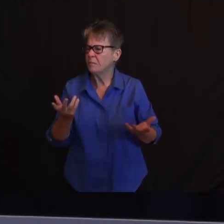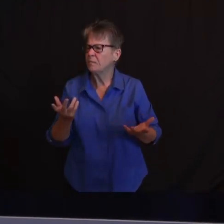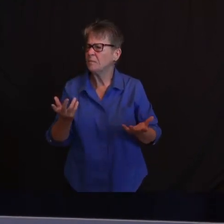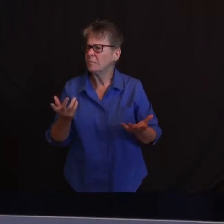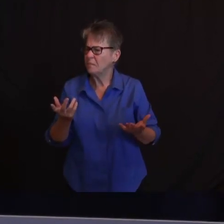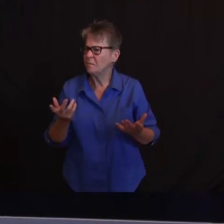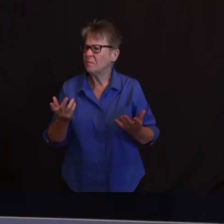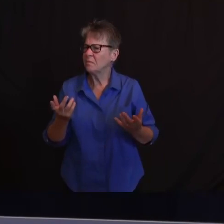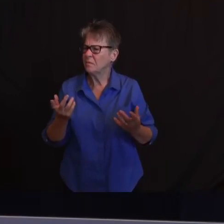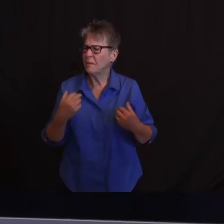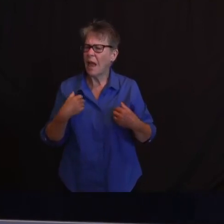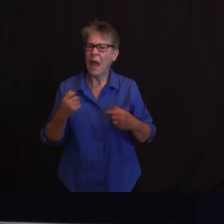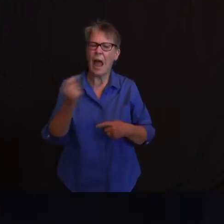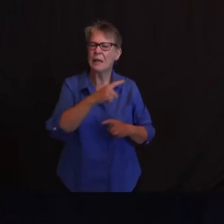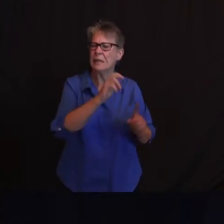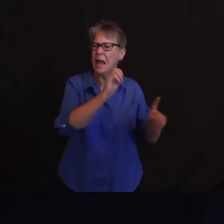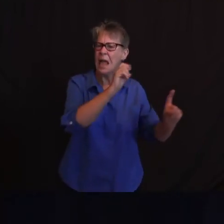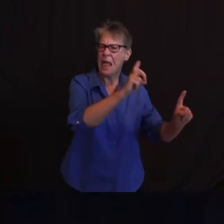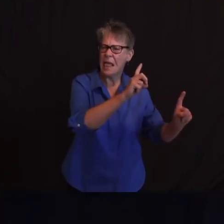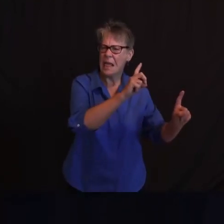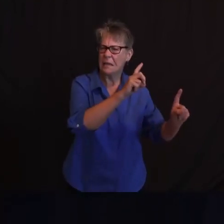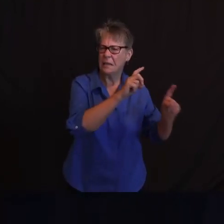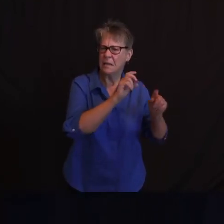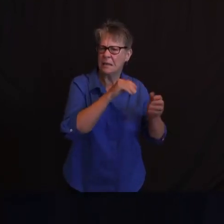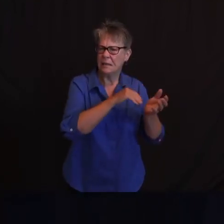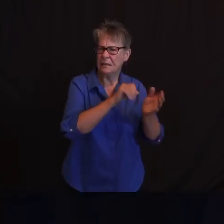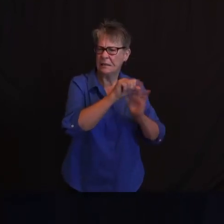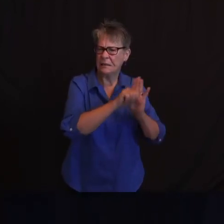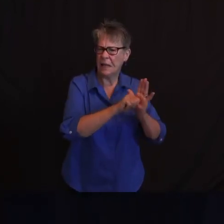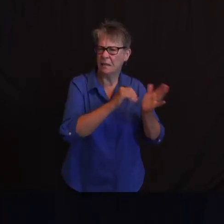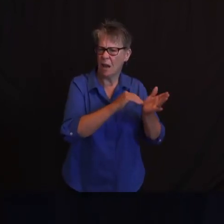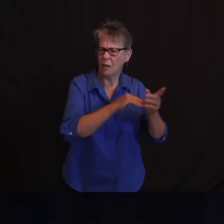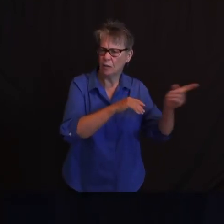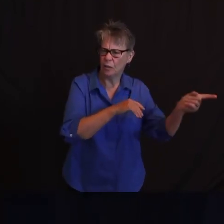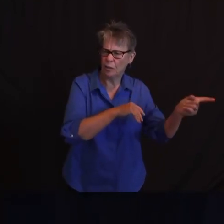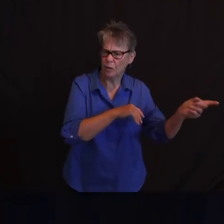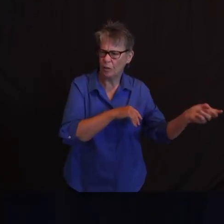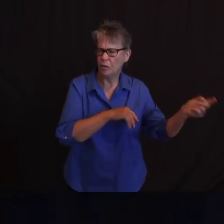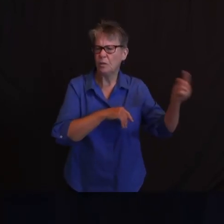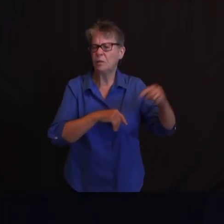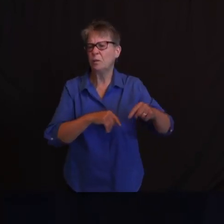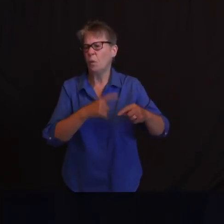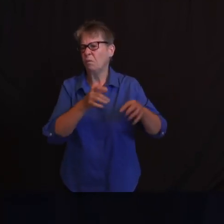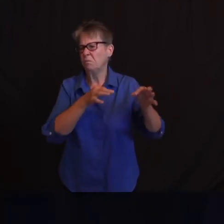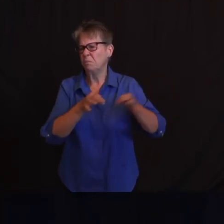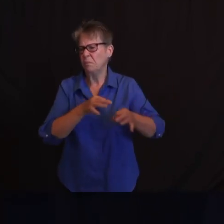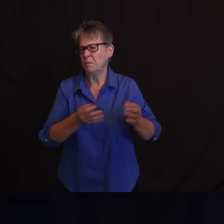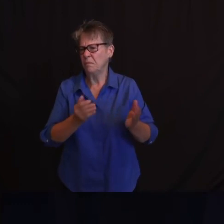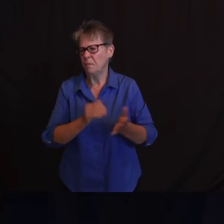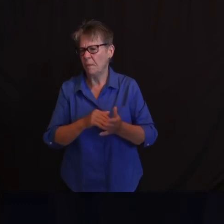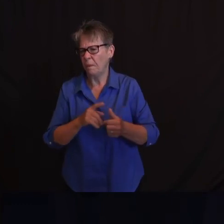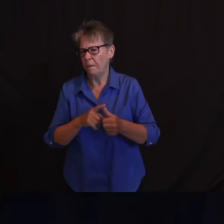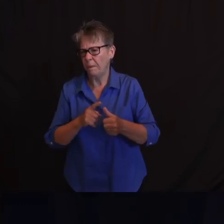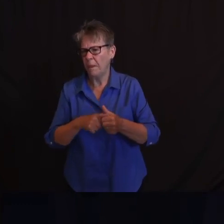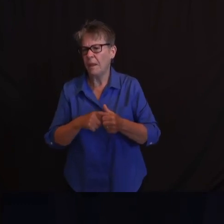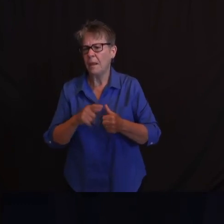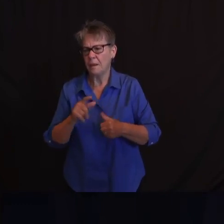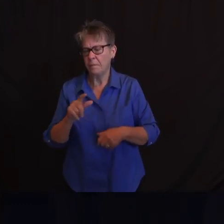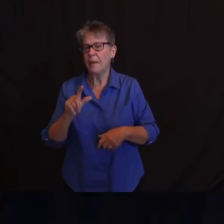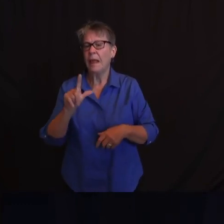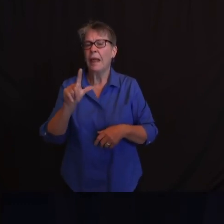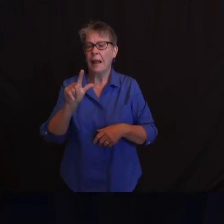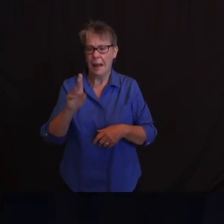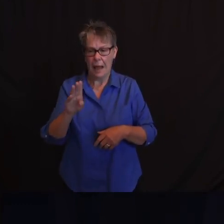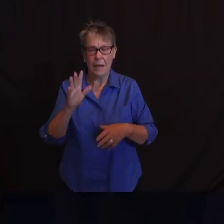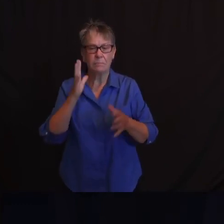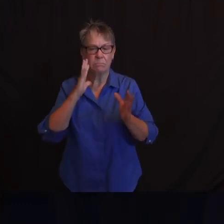and he's explained it a number of times. The death rate that we report are lab-confirmed cases that have matched with